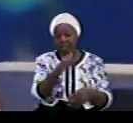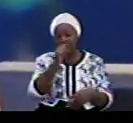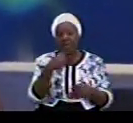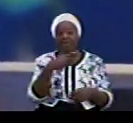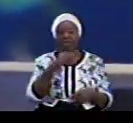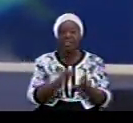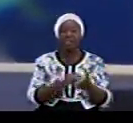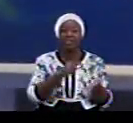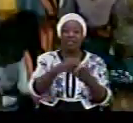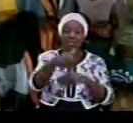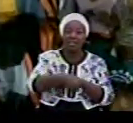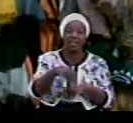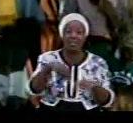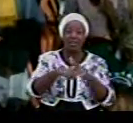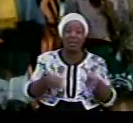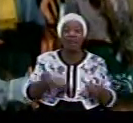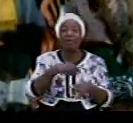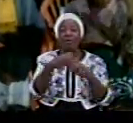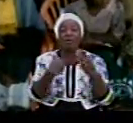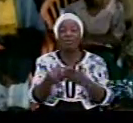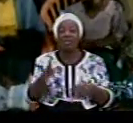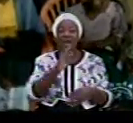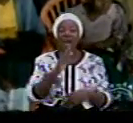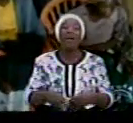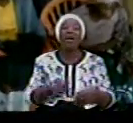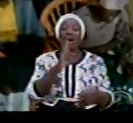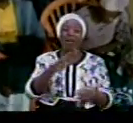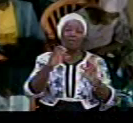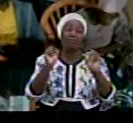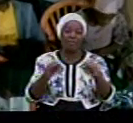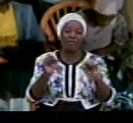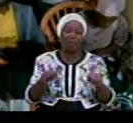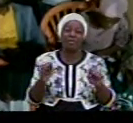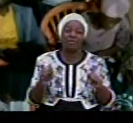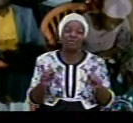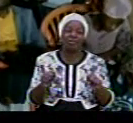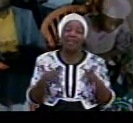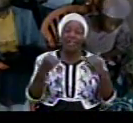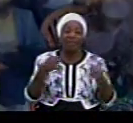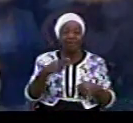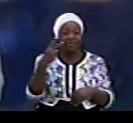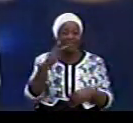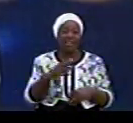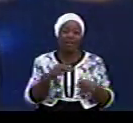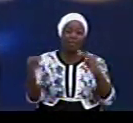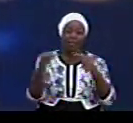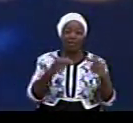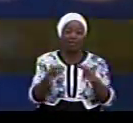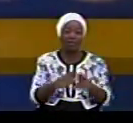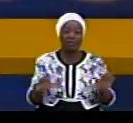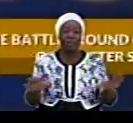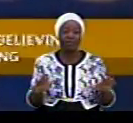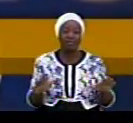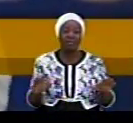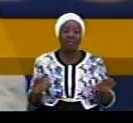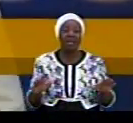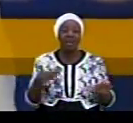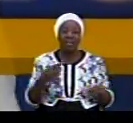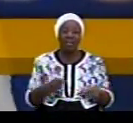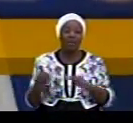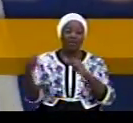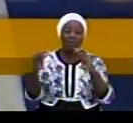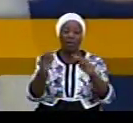all things are possible. Let's look at the battleground. Number one, the battleground